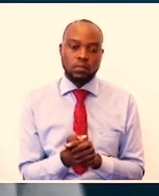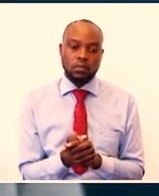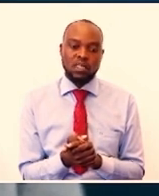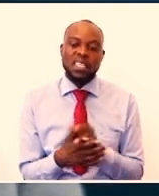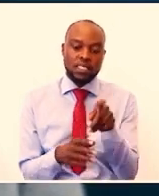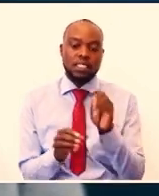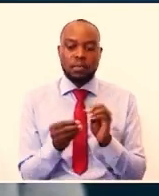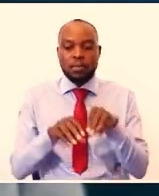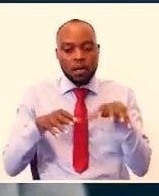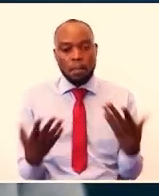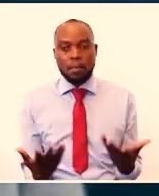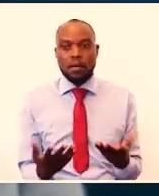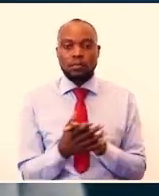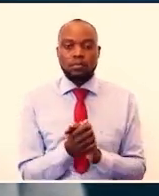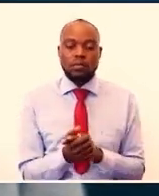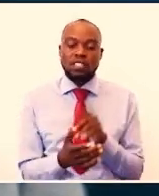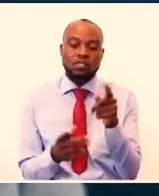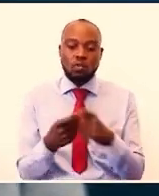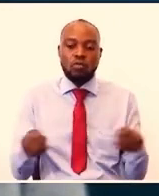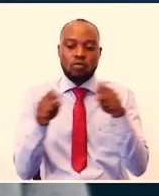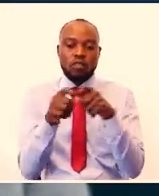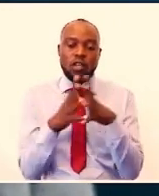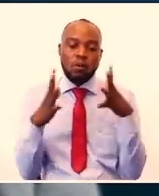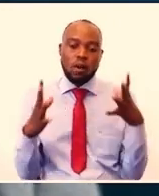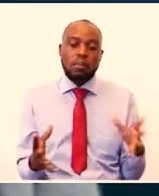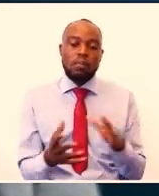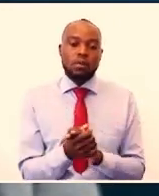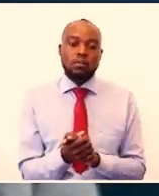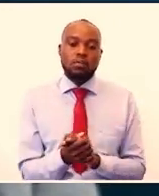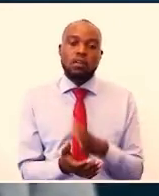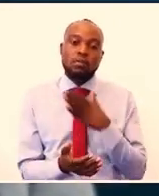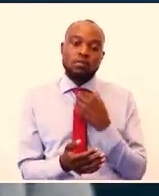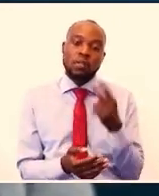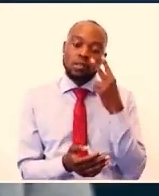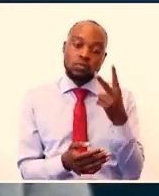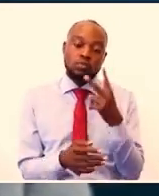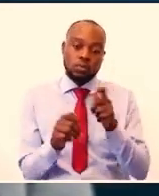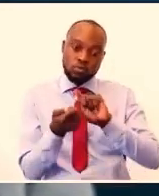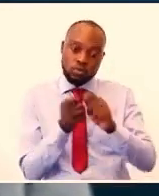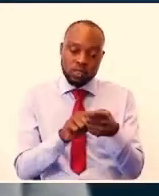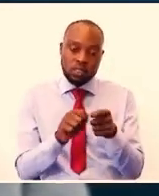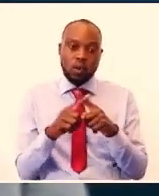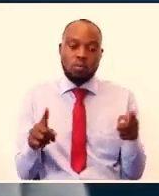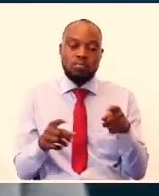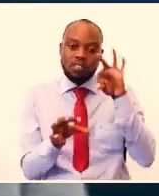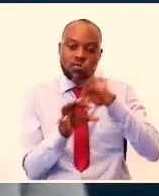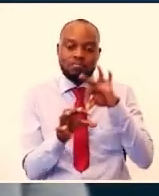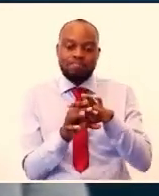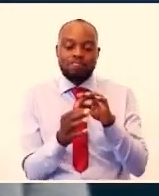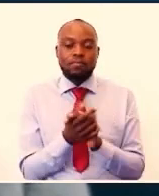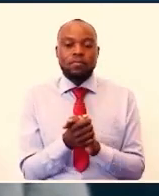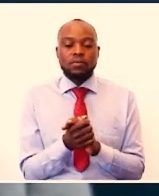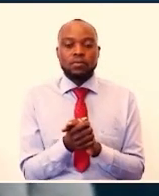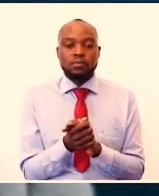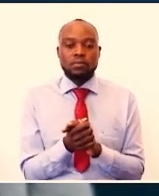address this is really important, but we have to be able to look at the changing and evolving nature of debt.